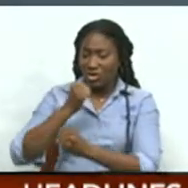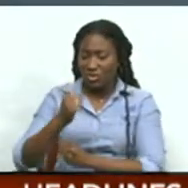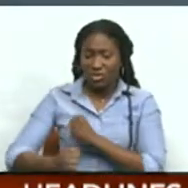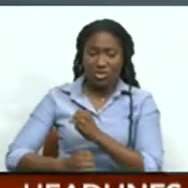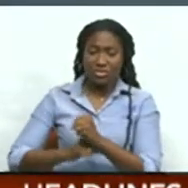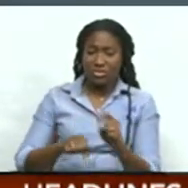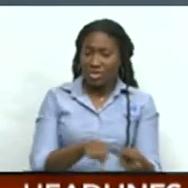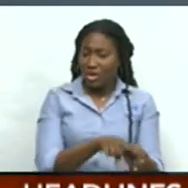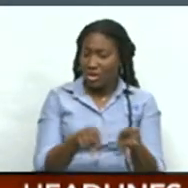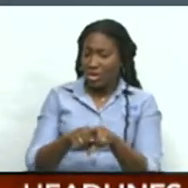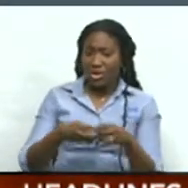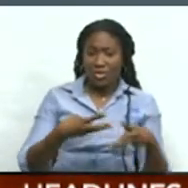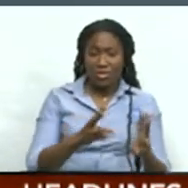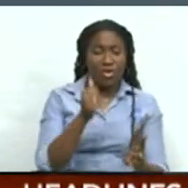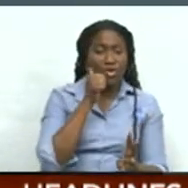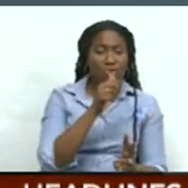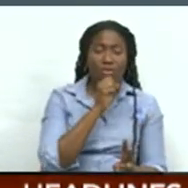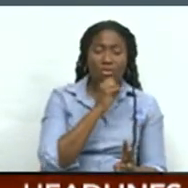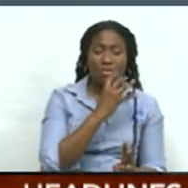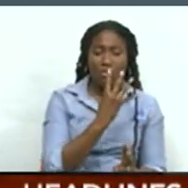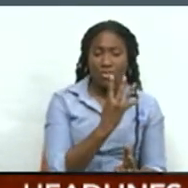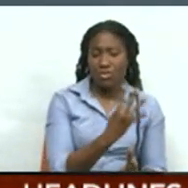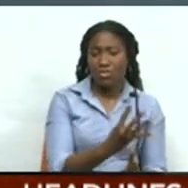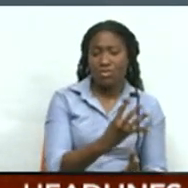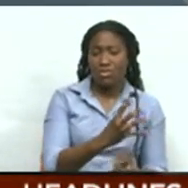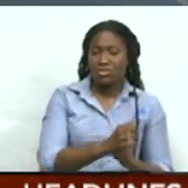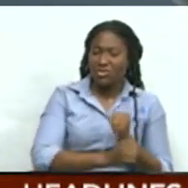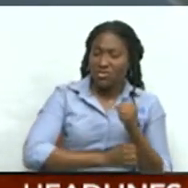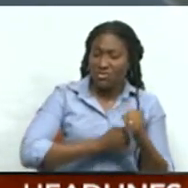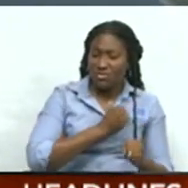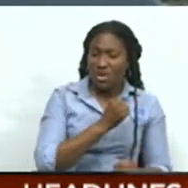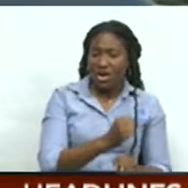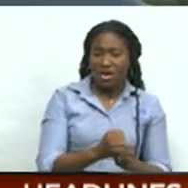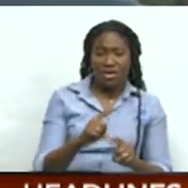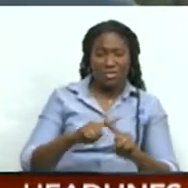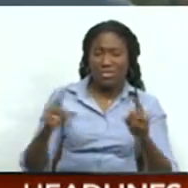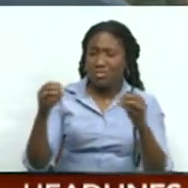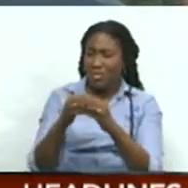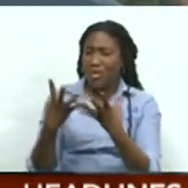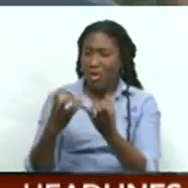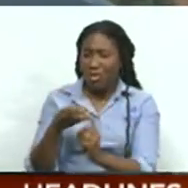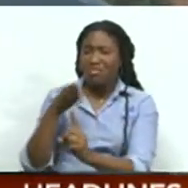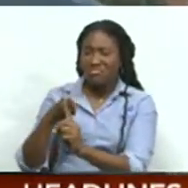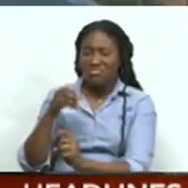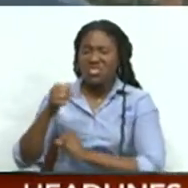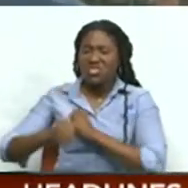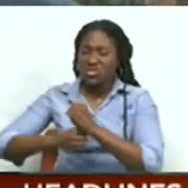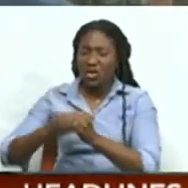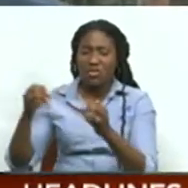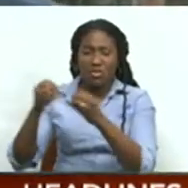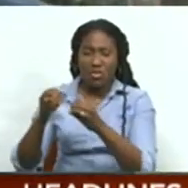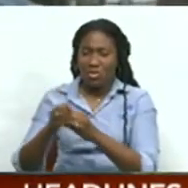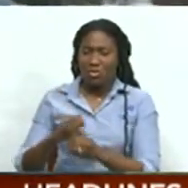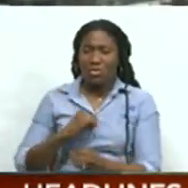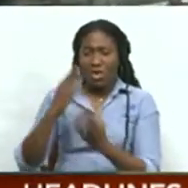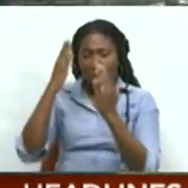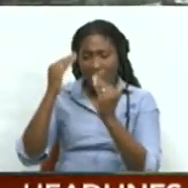how Amara suffered. A million times over. I hope he can never forget her